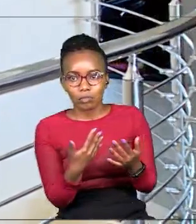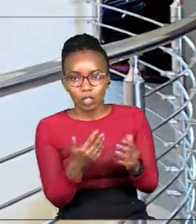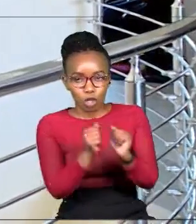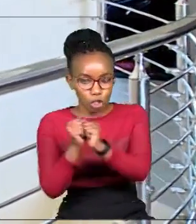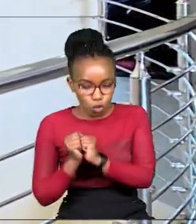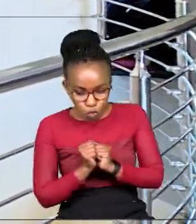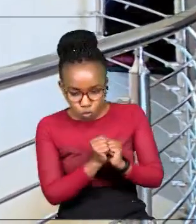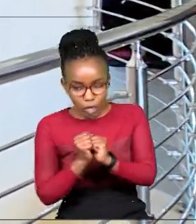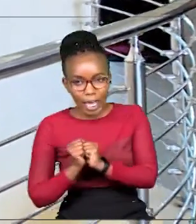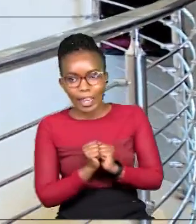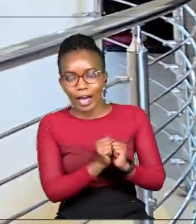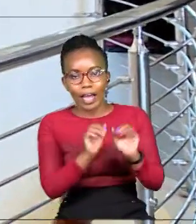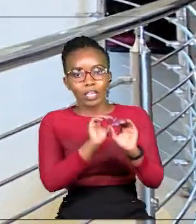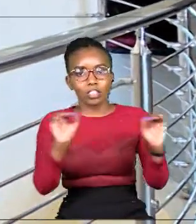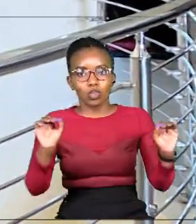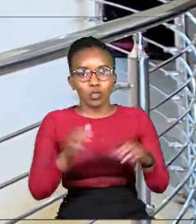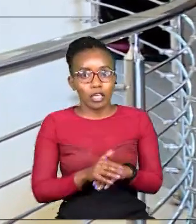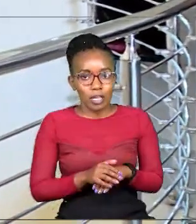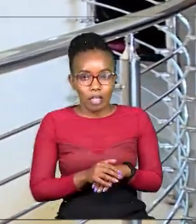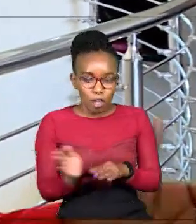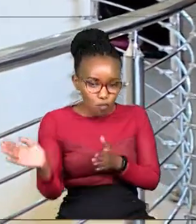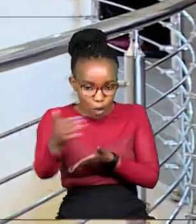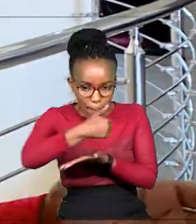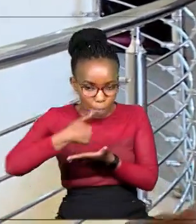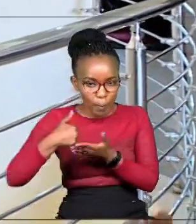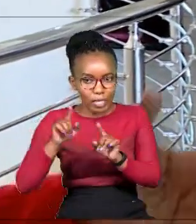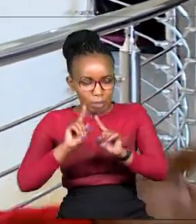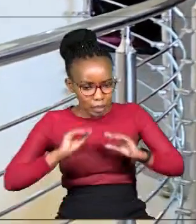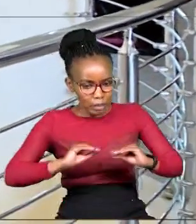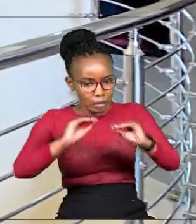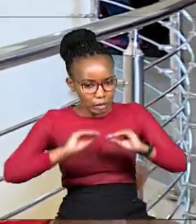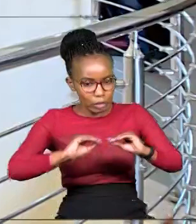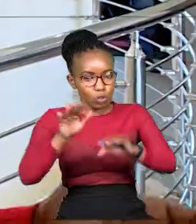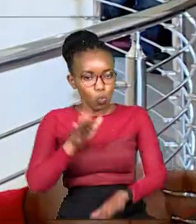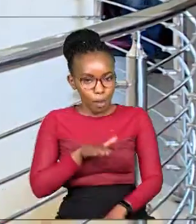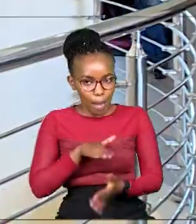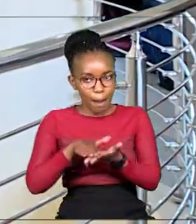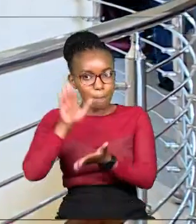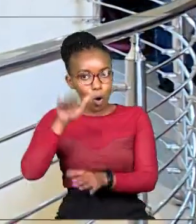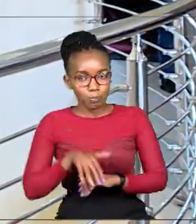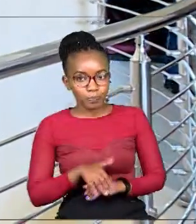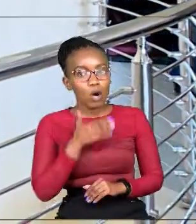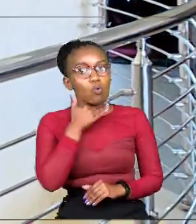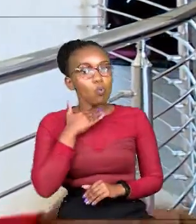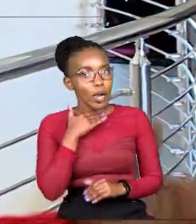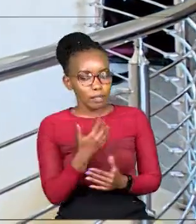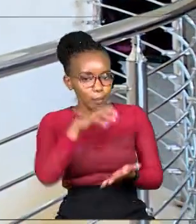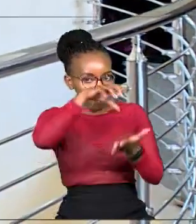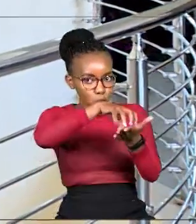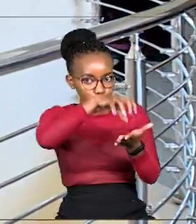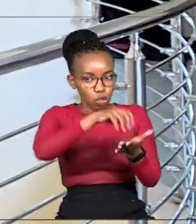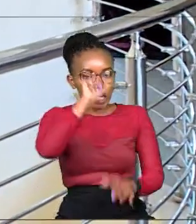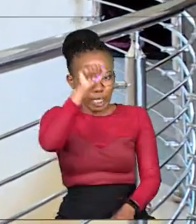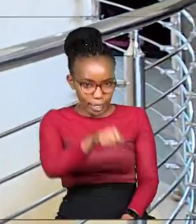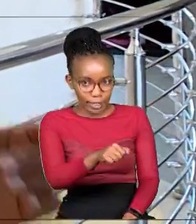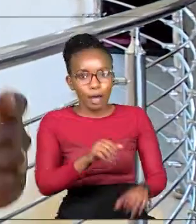together enough. So I think if we mobilized and educated ourselves more and were willing to take on those positions, yes,